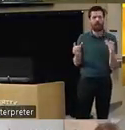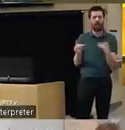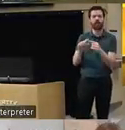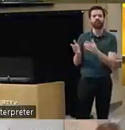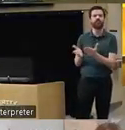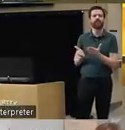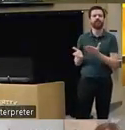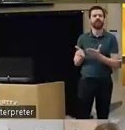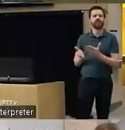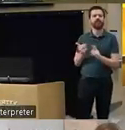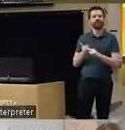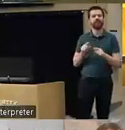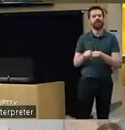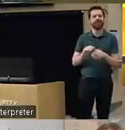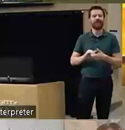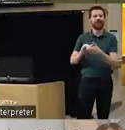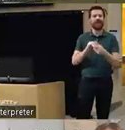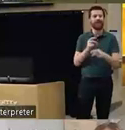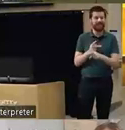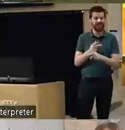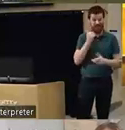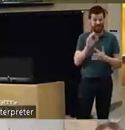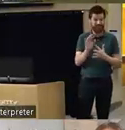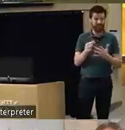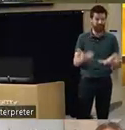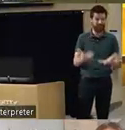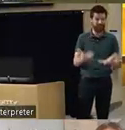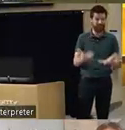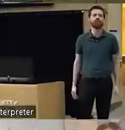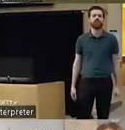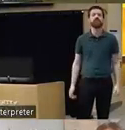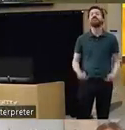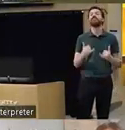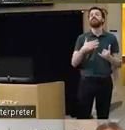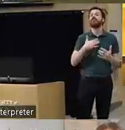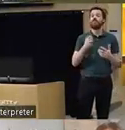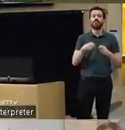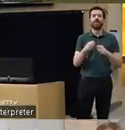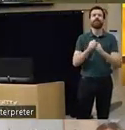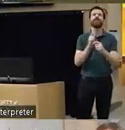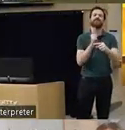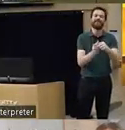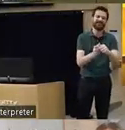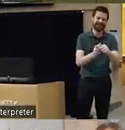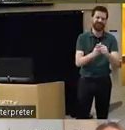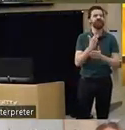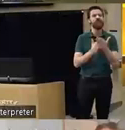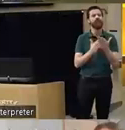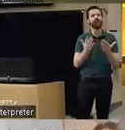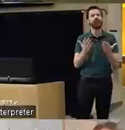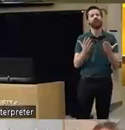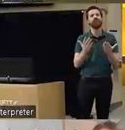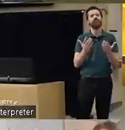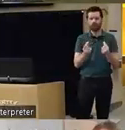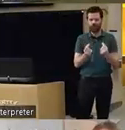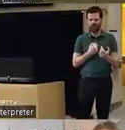services? If collaborative care is not the best option. And then I wanted to end with this positive note of some busy, some resources